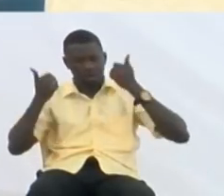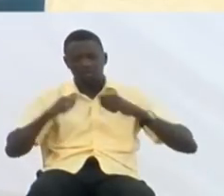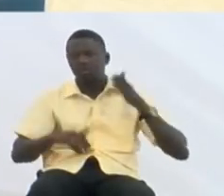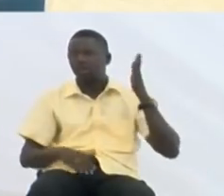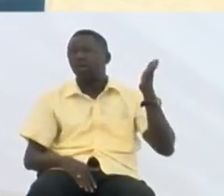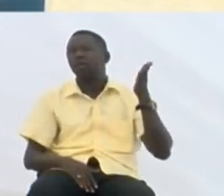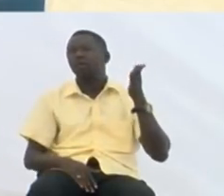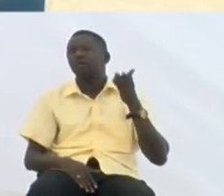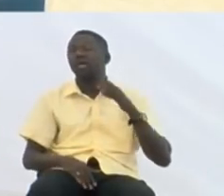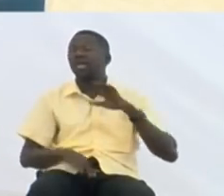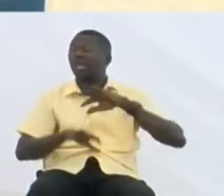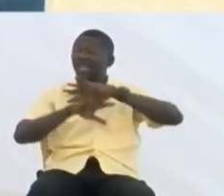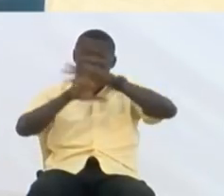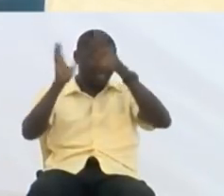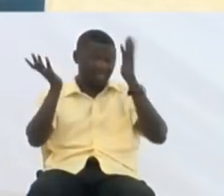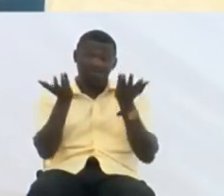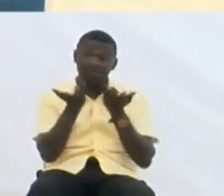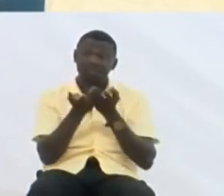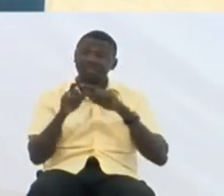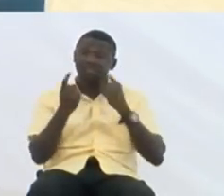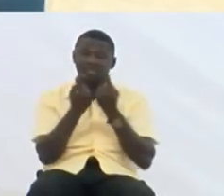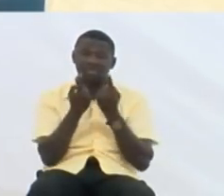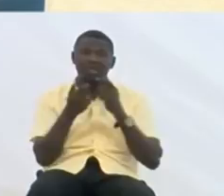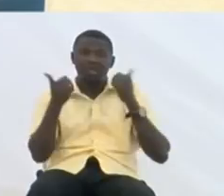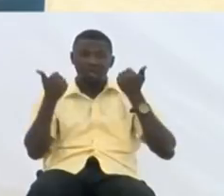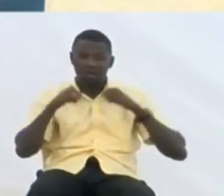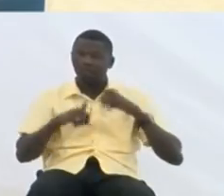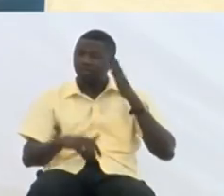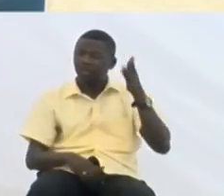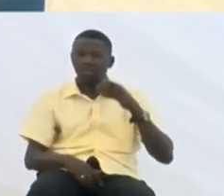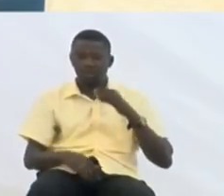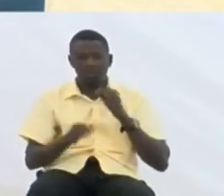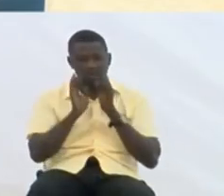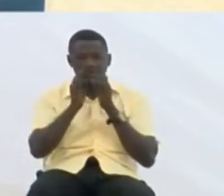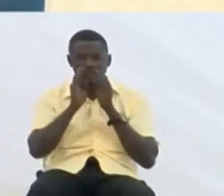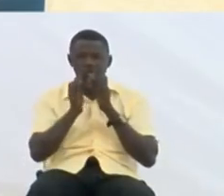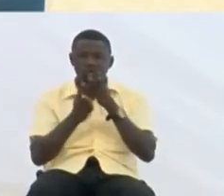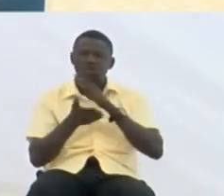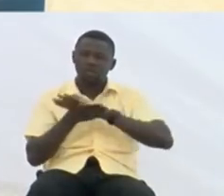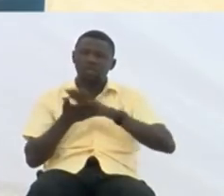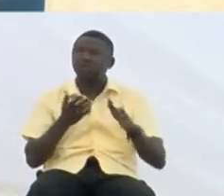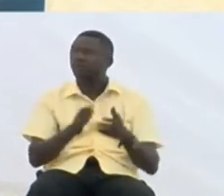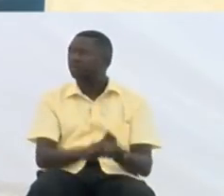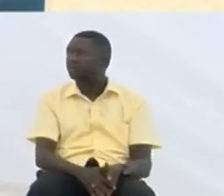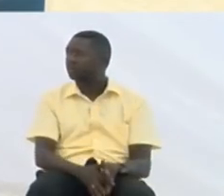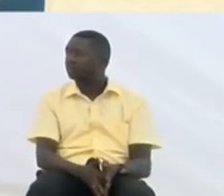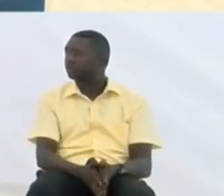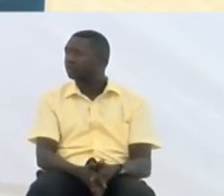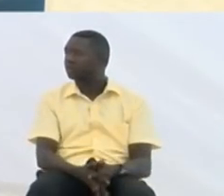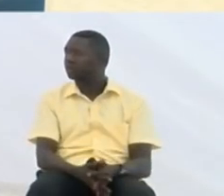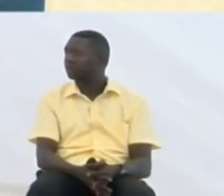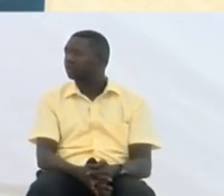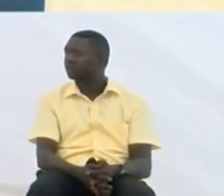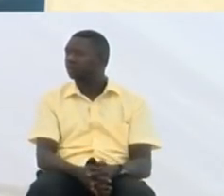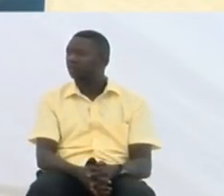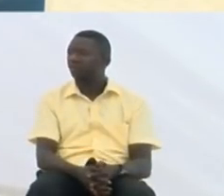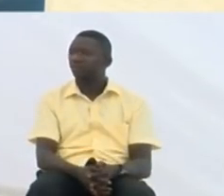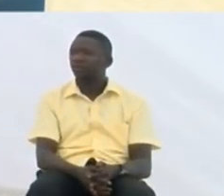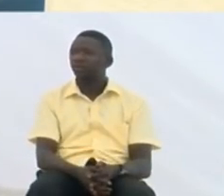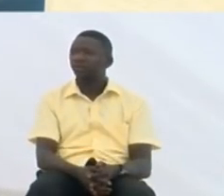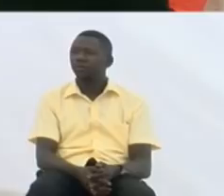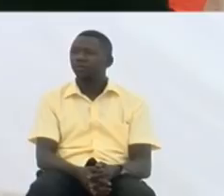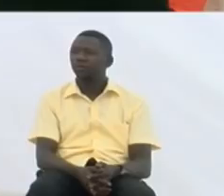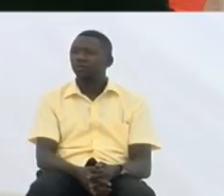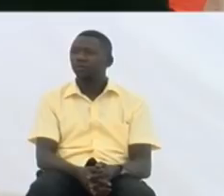nata mataje oba tandila. Whatever took place there, he will tell you. Uh-huh. Yes. Did you get to